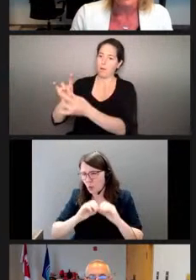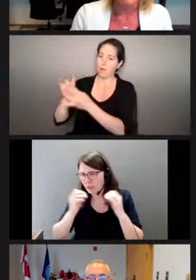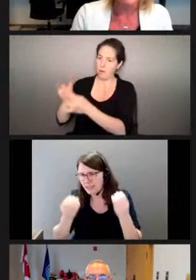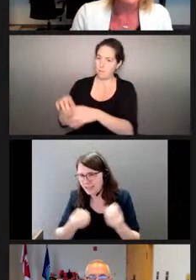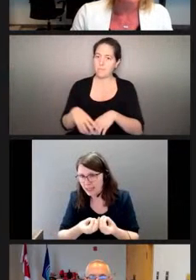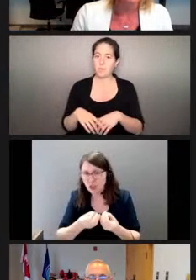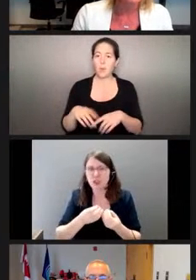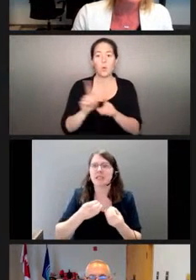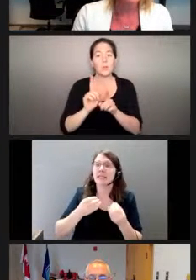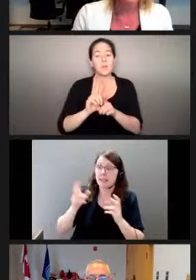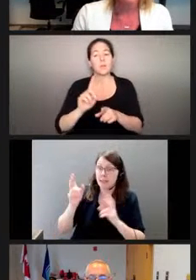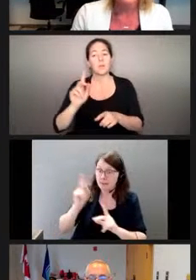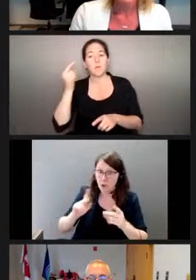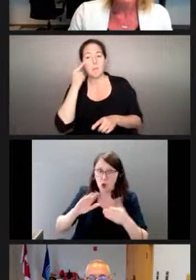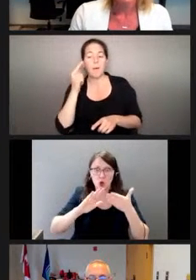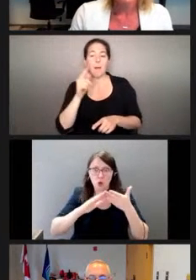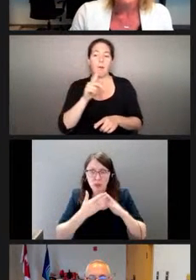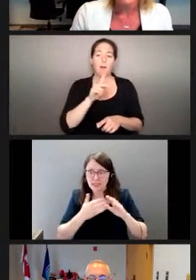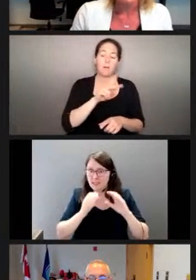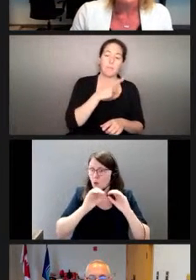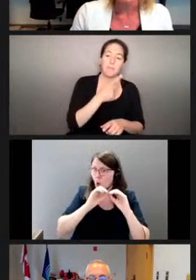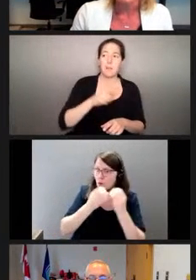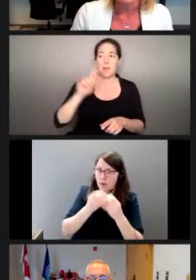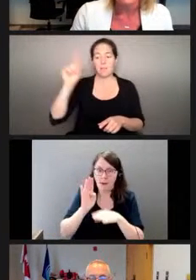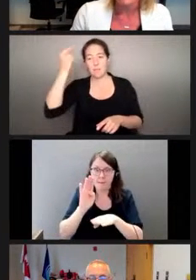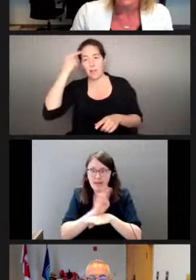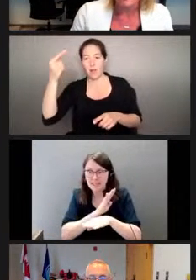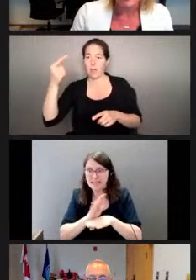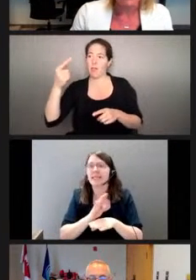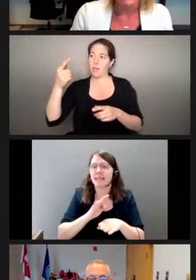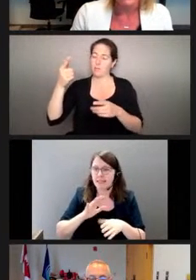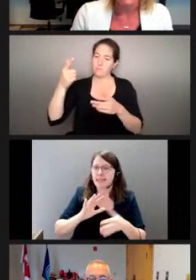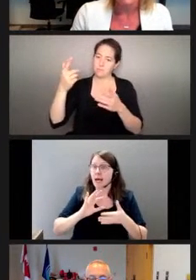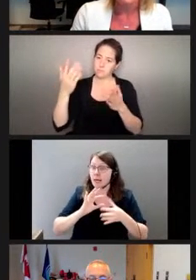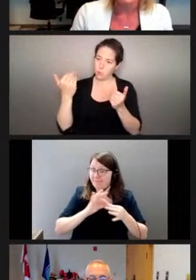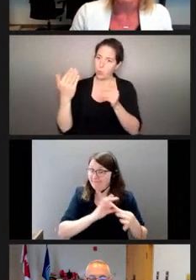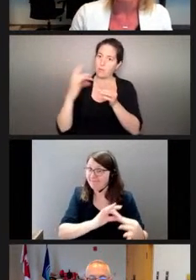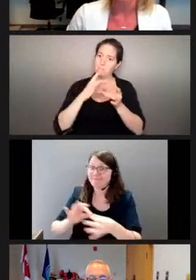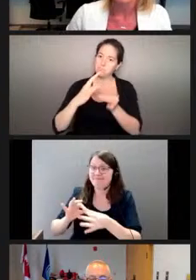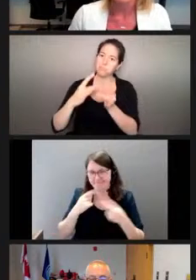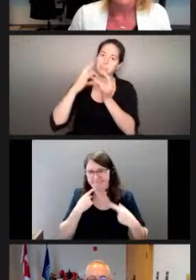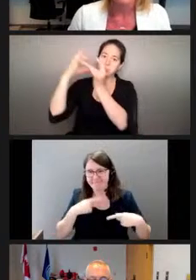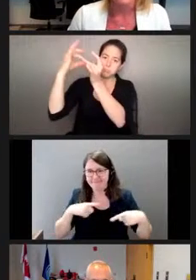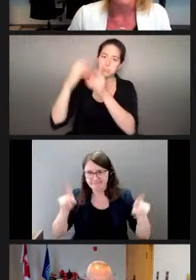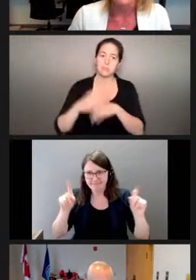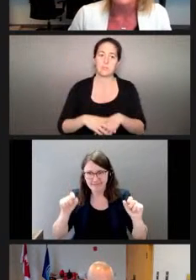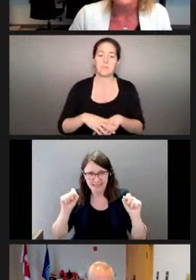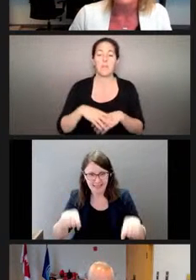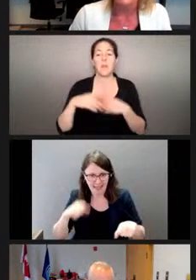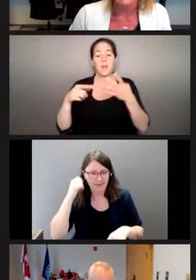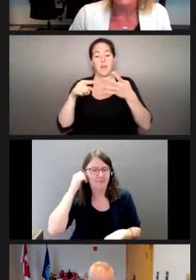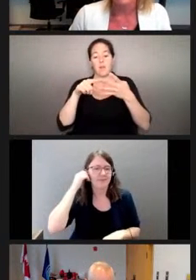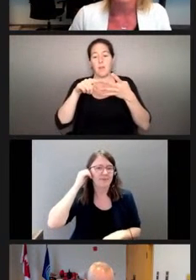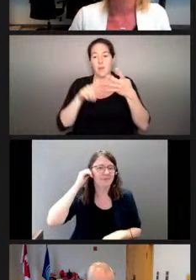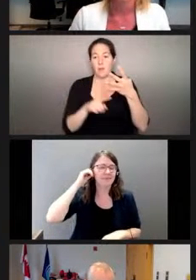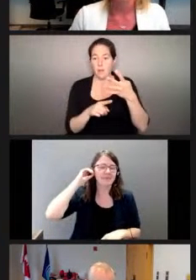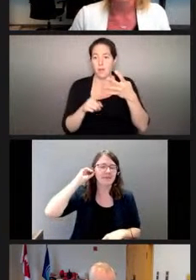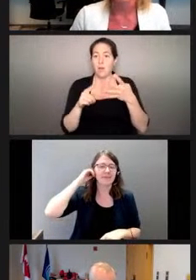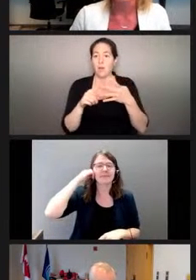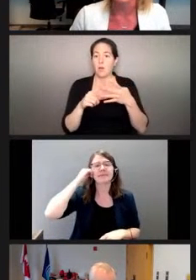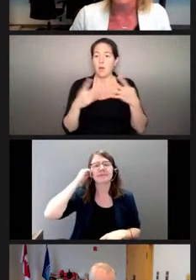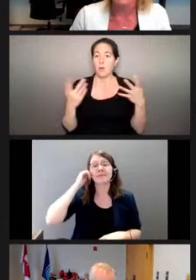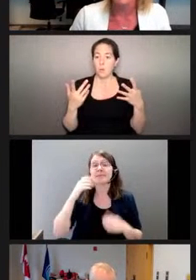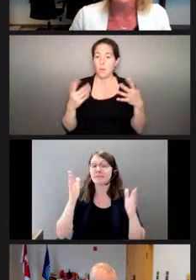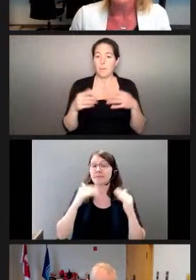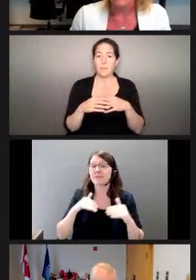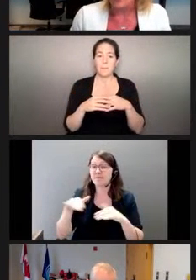levels of government. And then lastly, the last 3 guiding principles also cover off on embracing innovation, keeping